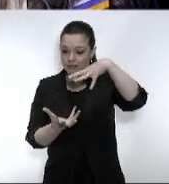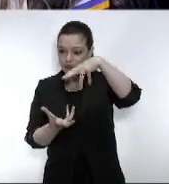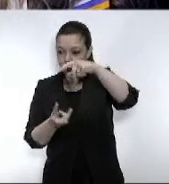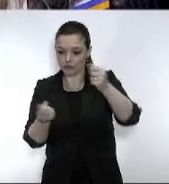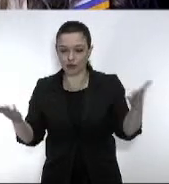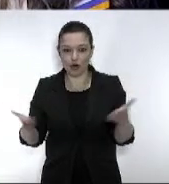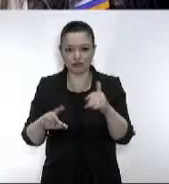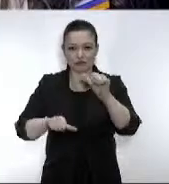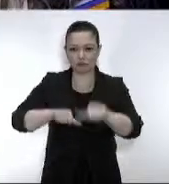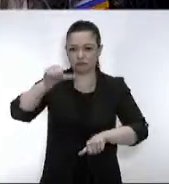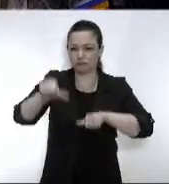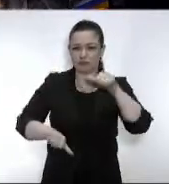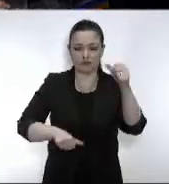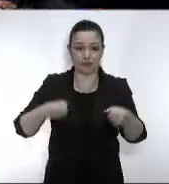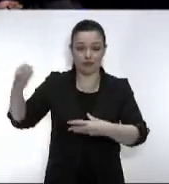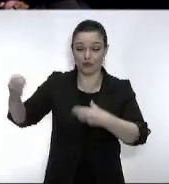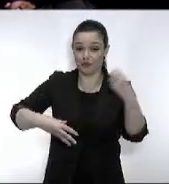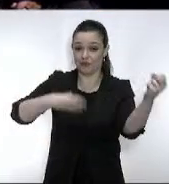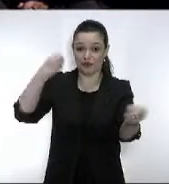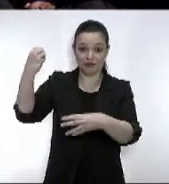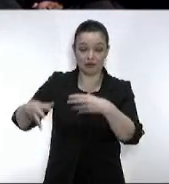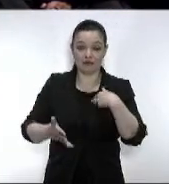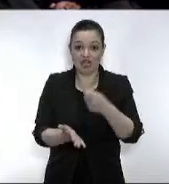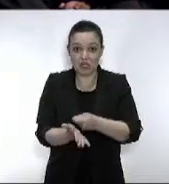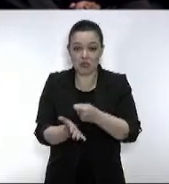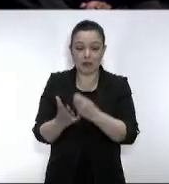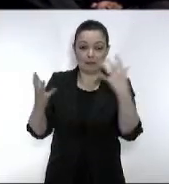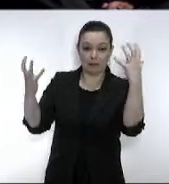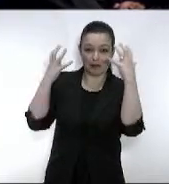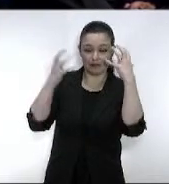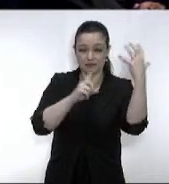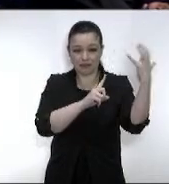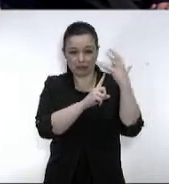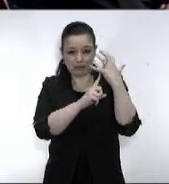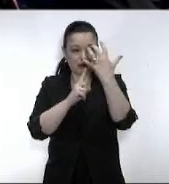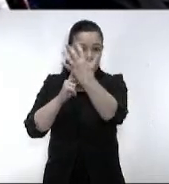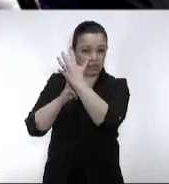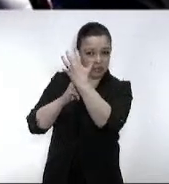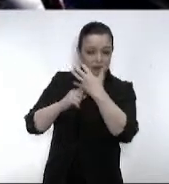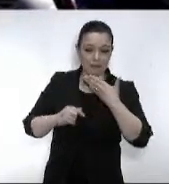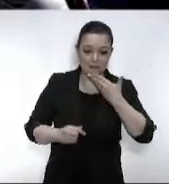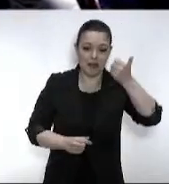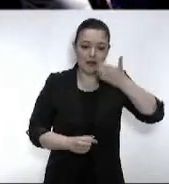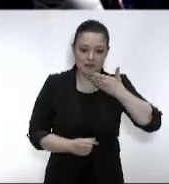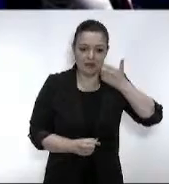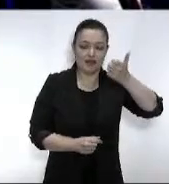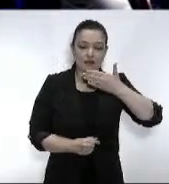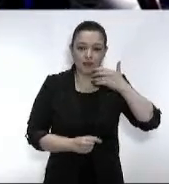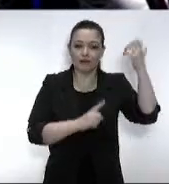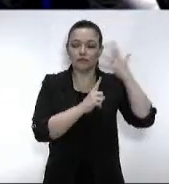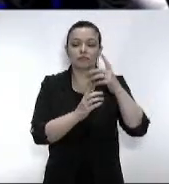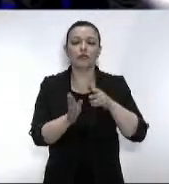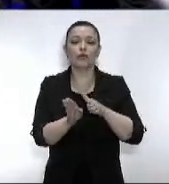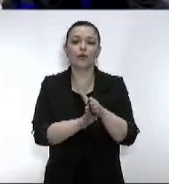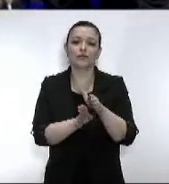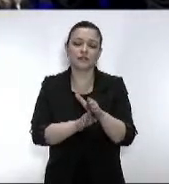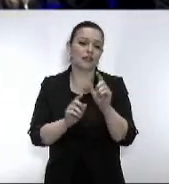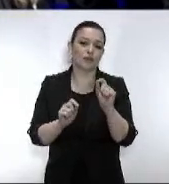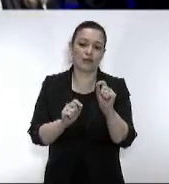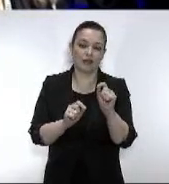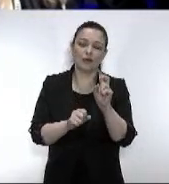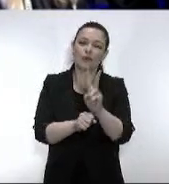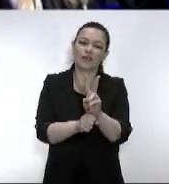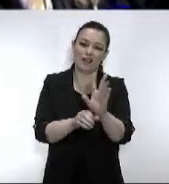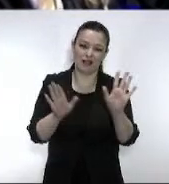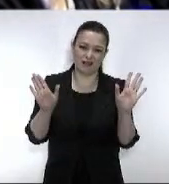world that is so rapid and it demands result and performance, the